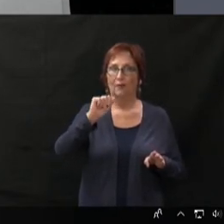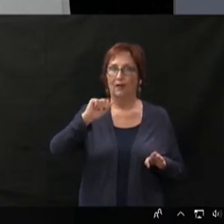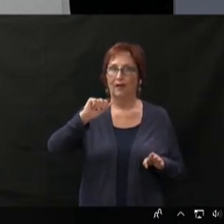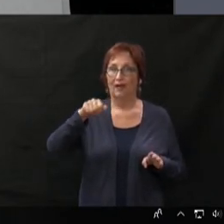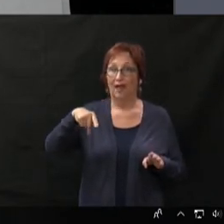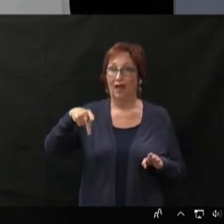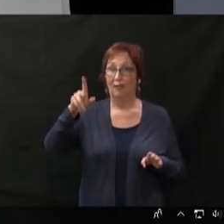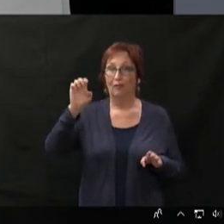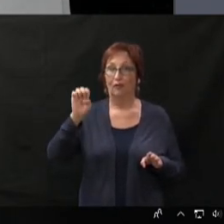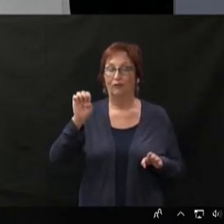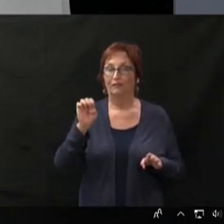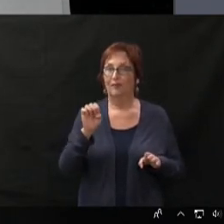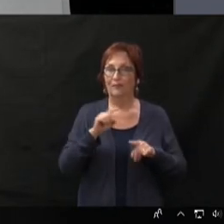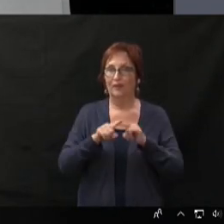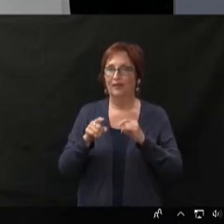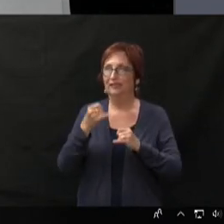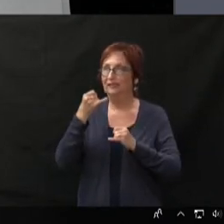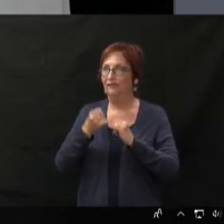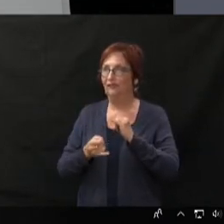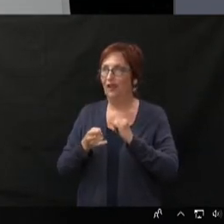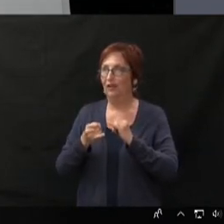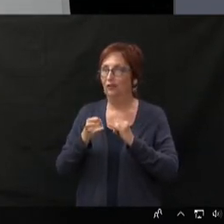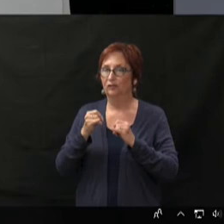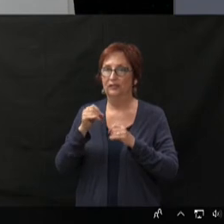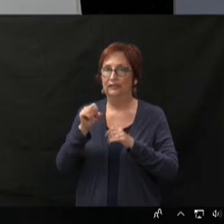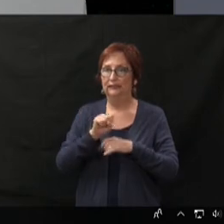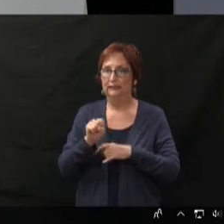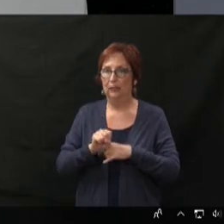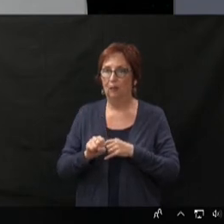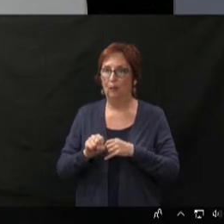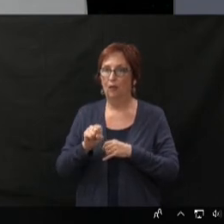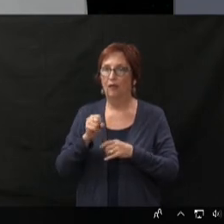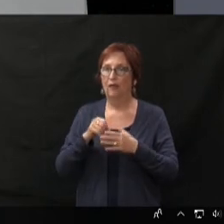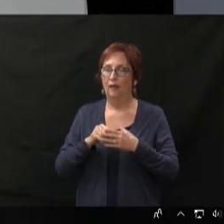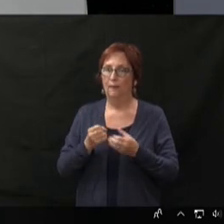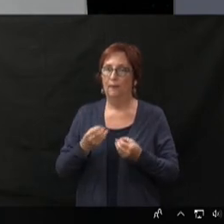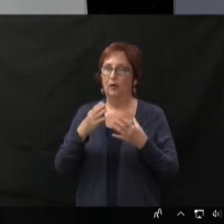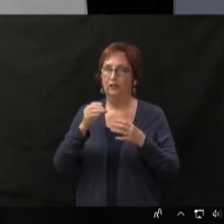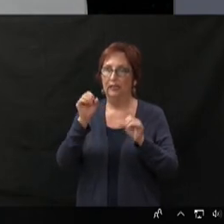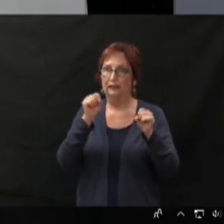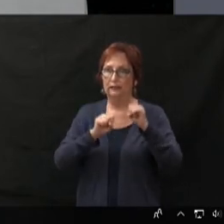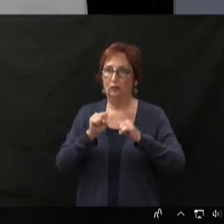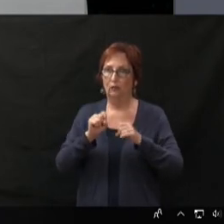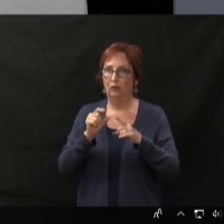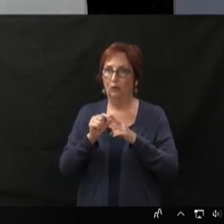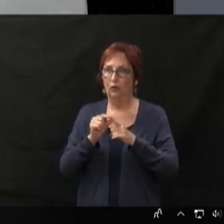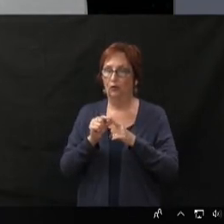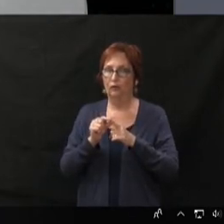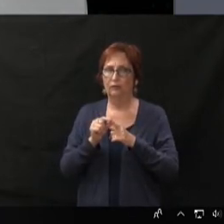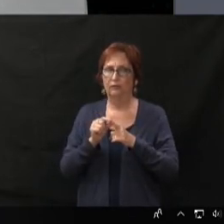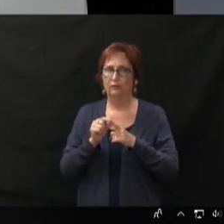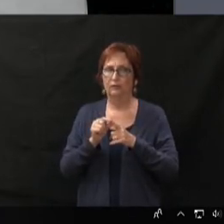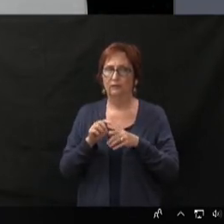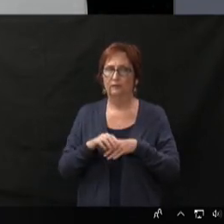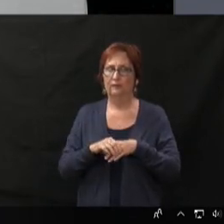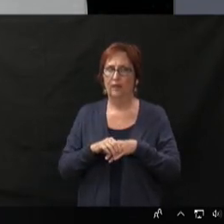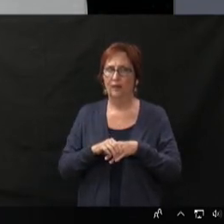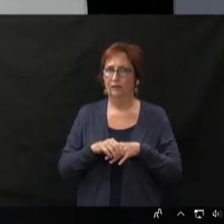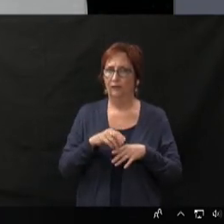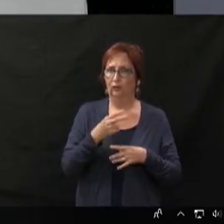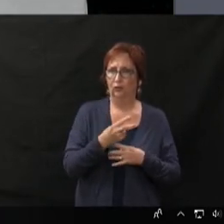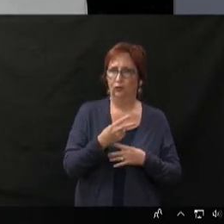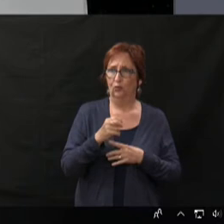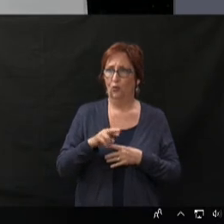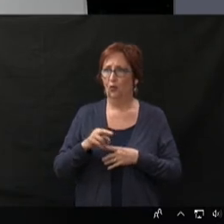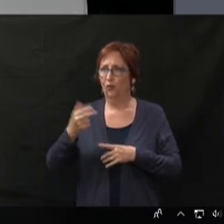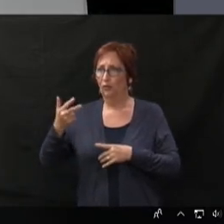going to be the final syllable in a multi-syllable word. Whether that be a two-syllable word, a three-syllable word, it could